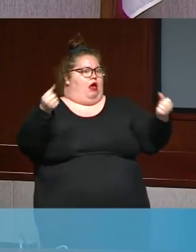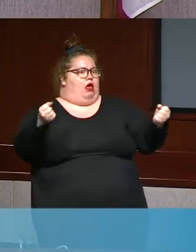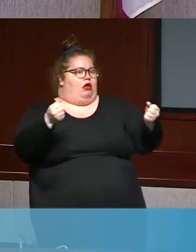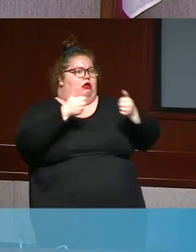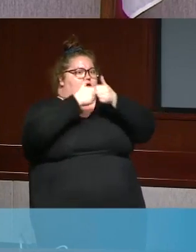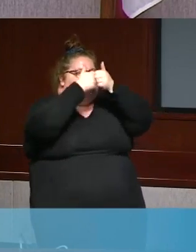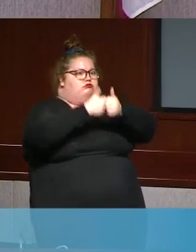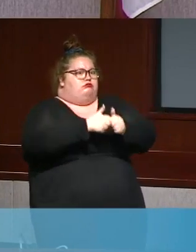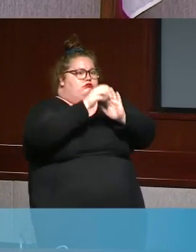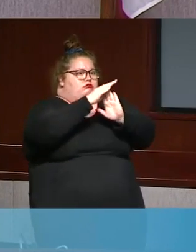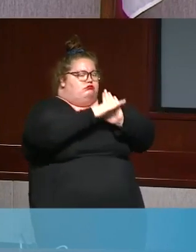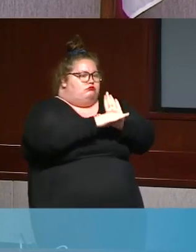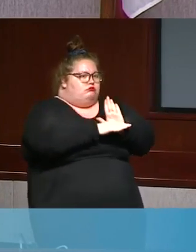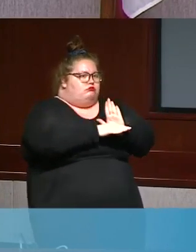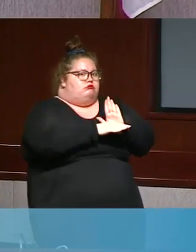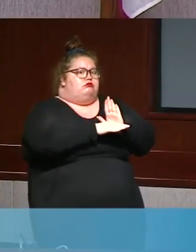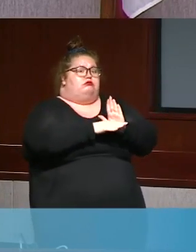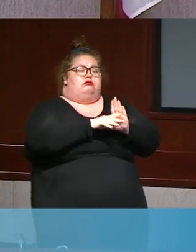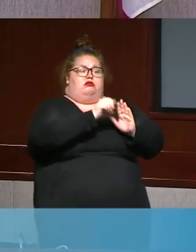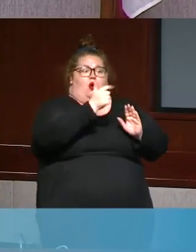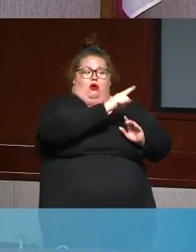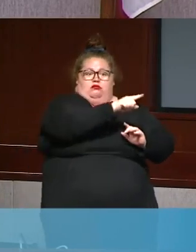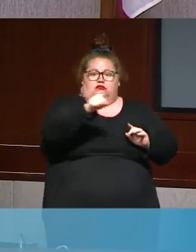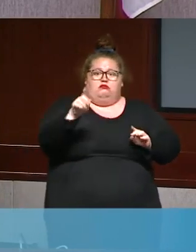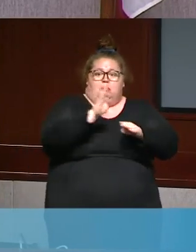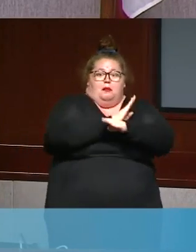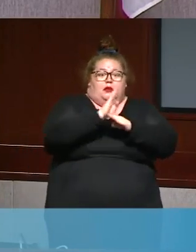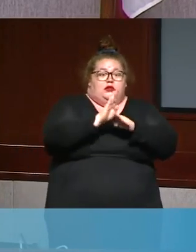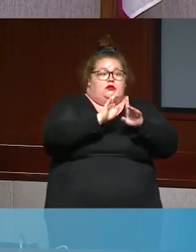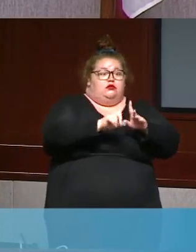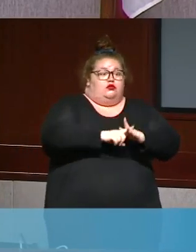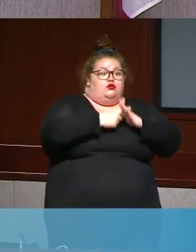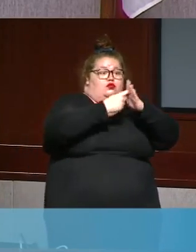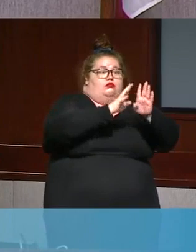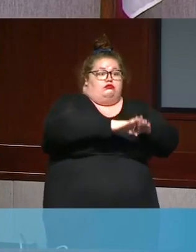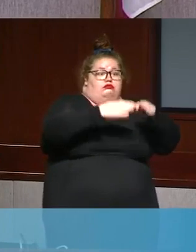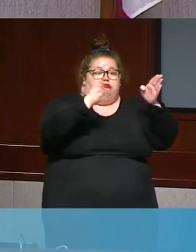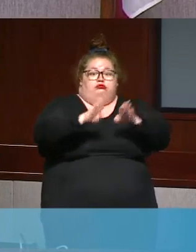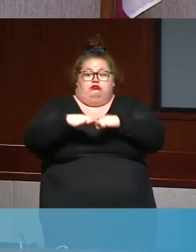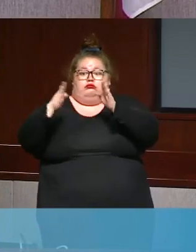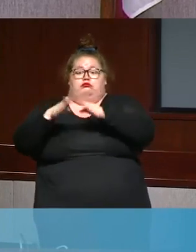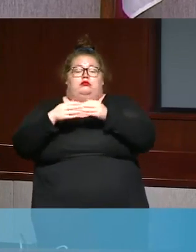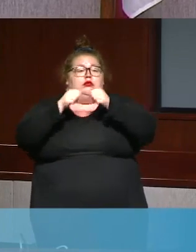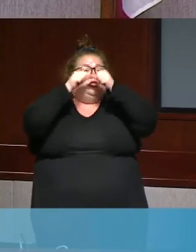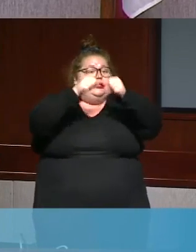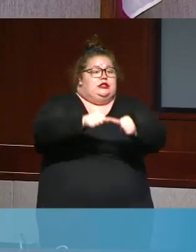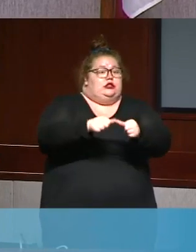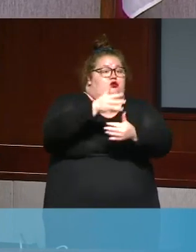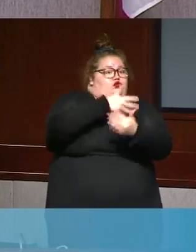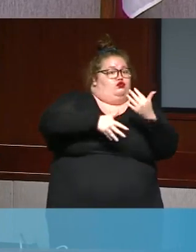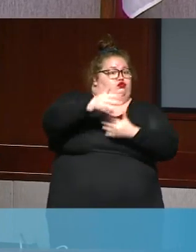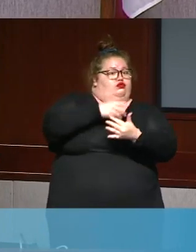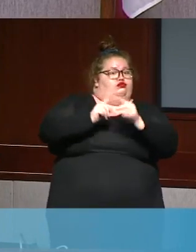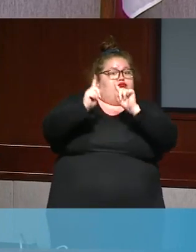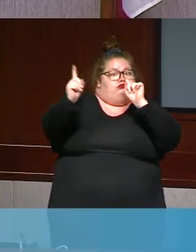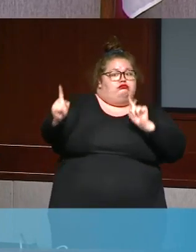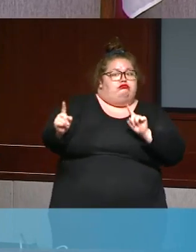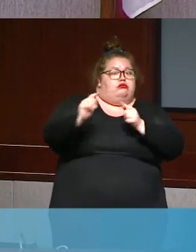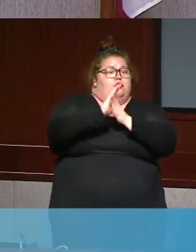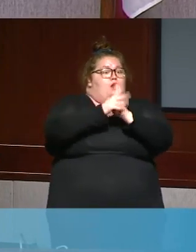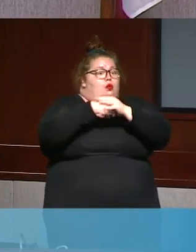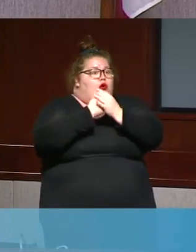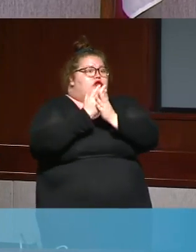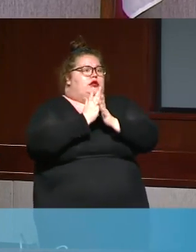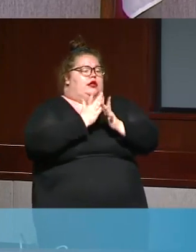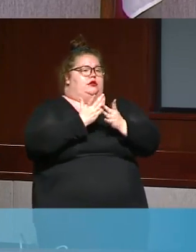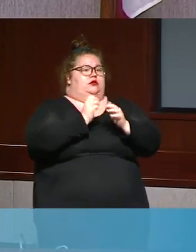these industries that have begun reopening, to continue to practice social distancing, to continue to wash your hands, don't touch your